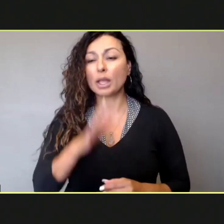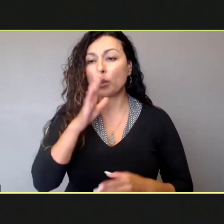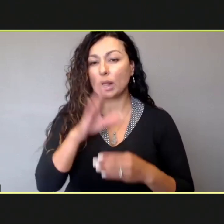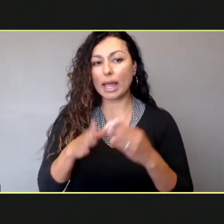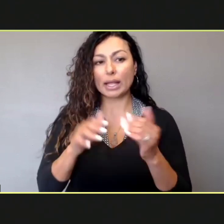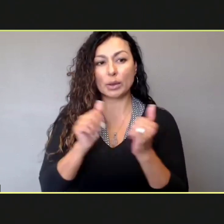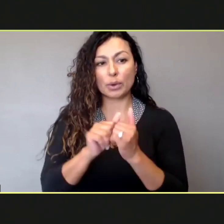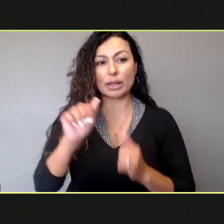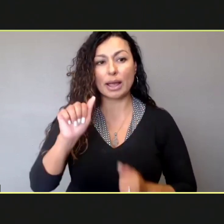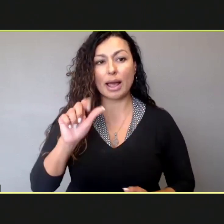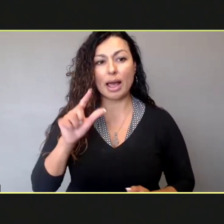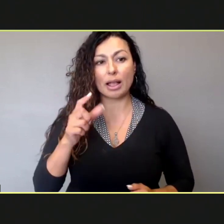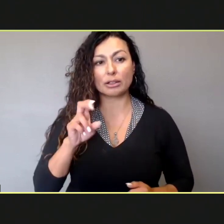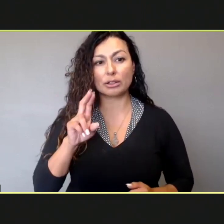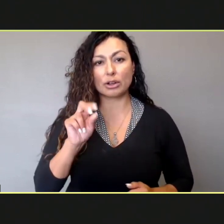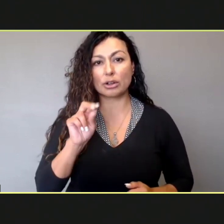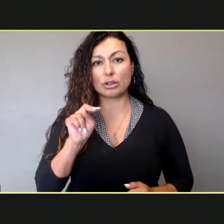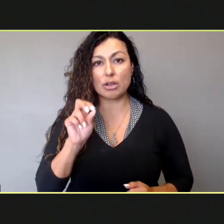Algernon's question.